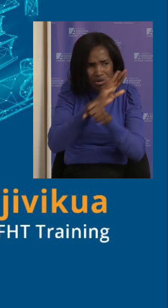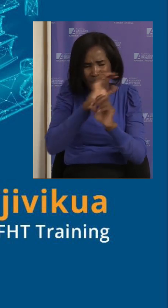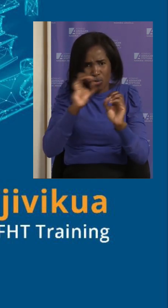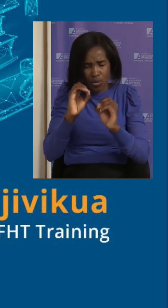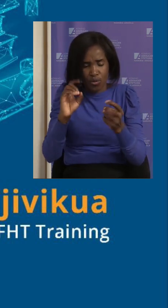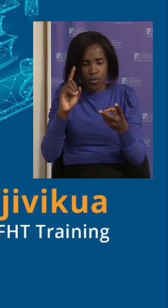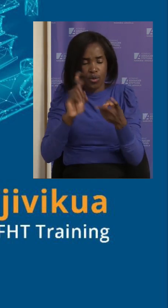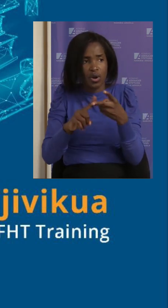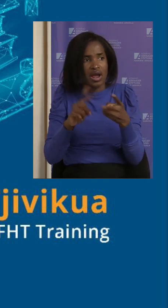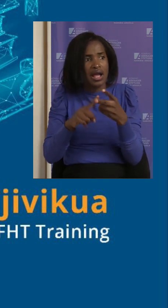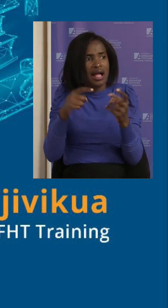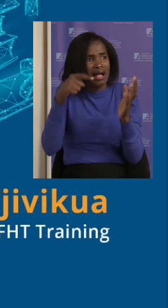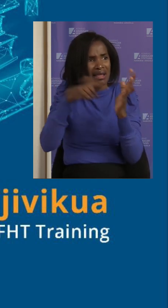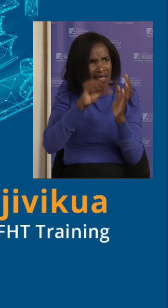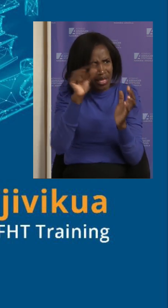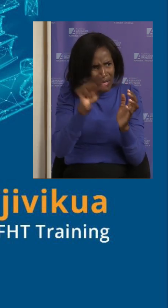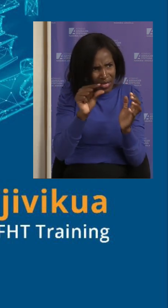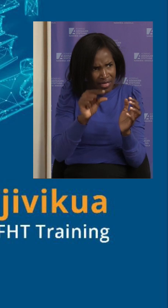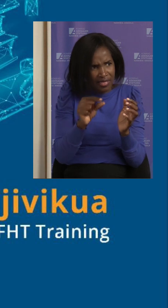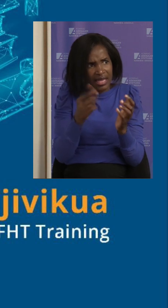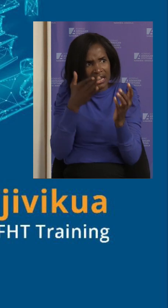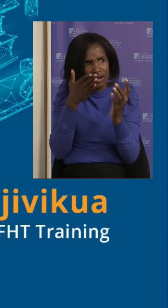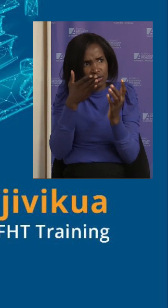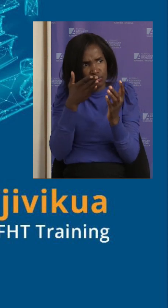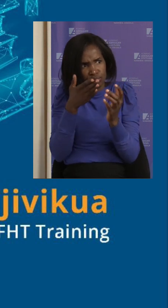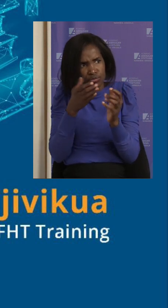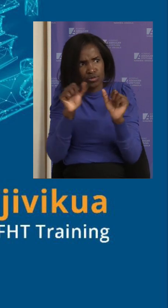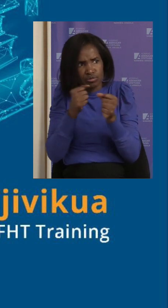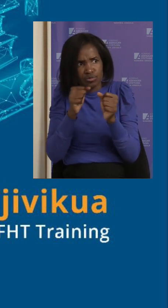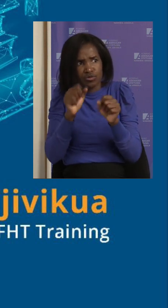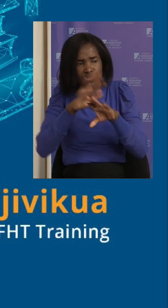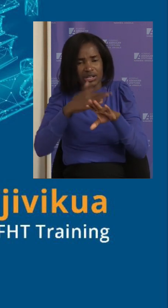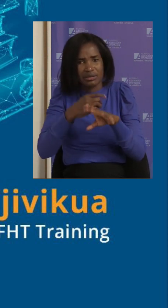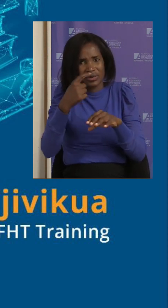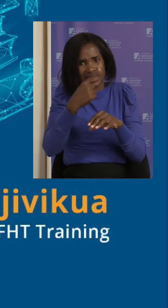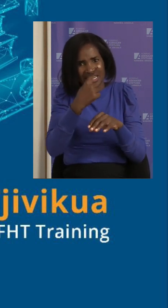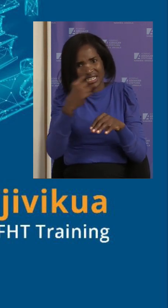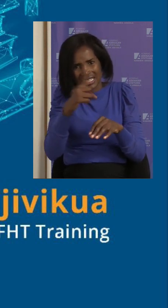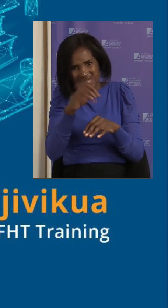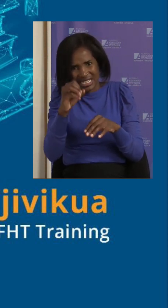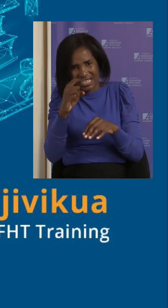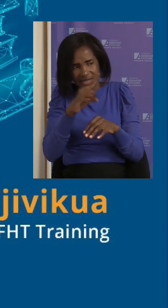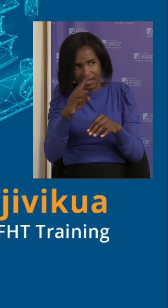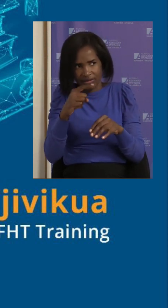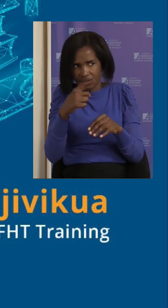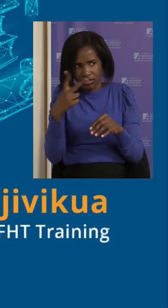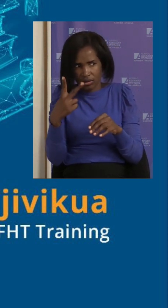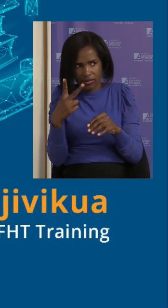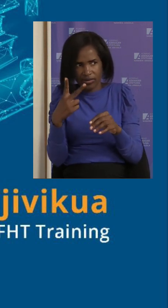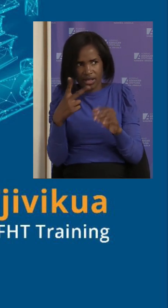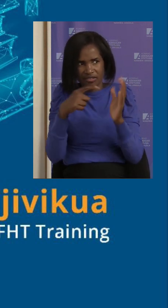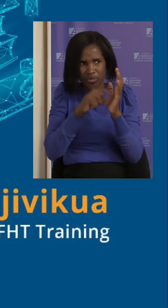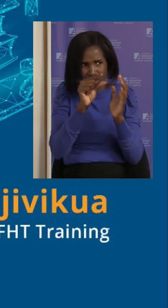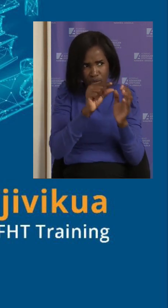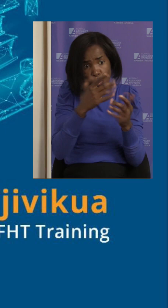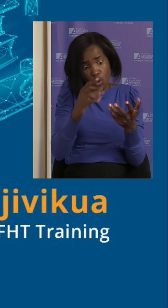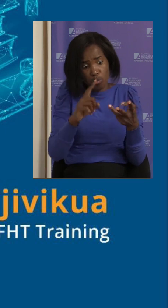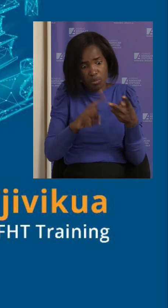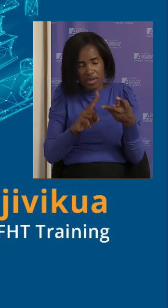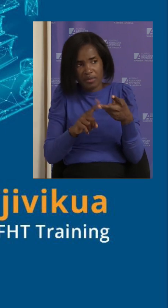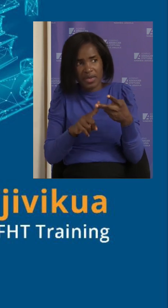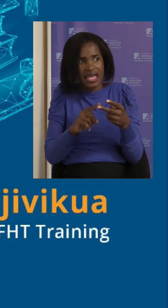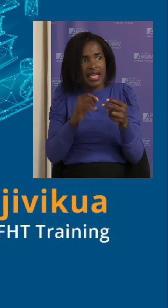of poor grades acquisition and the exit level of basic education, for instance, grade 10, 11, and 12, and or C, lack